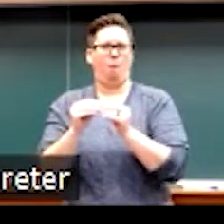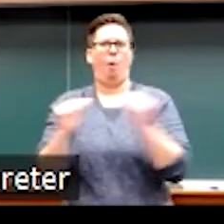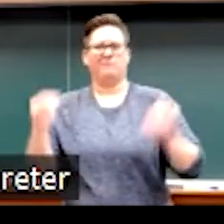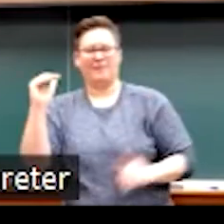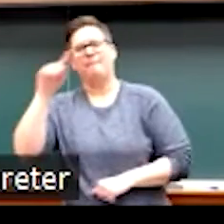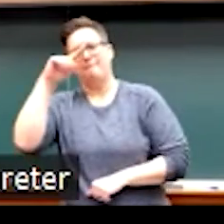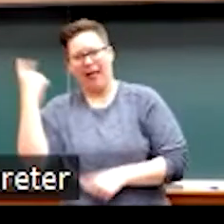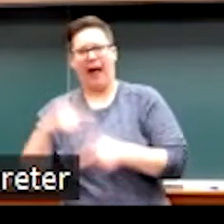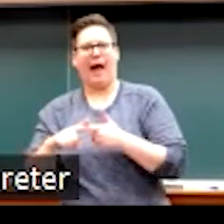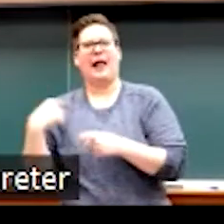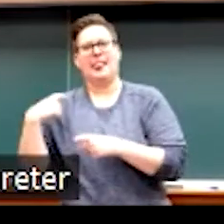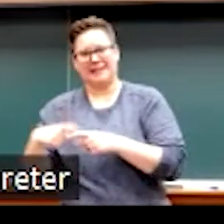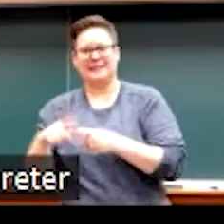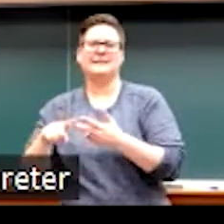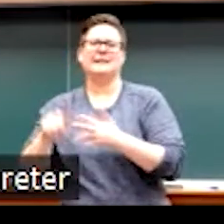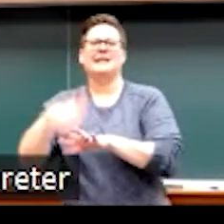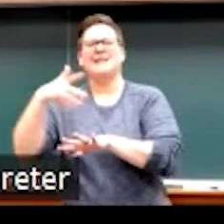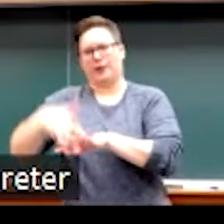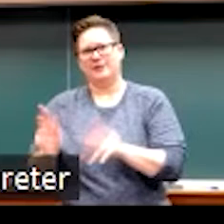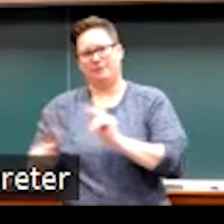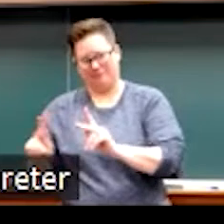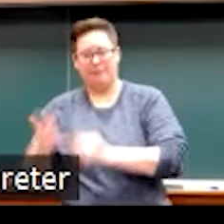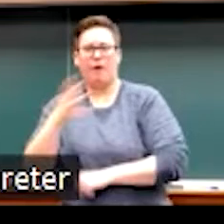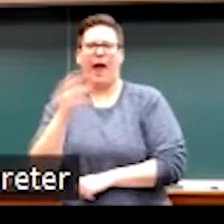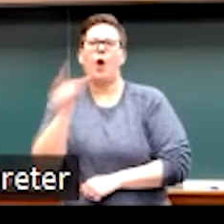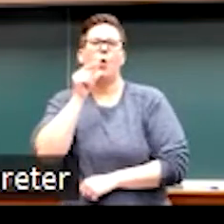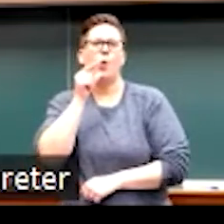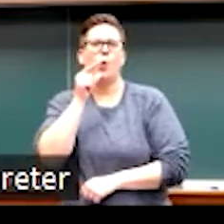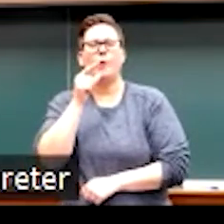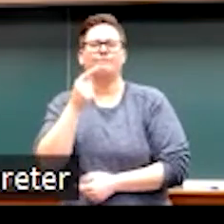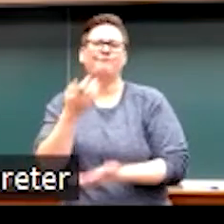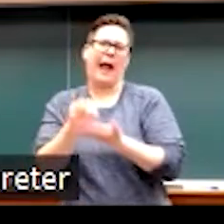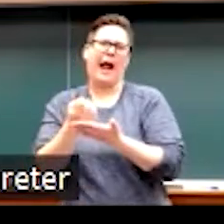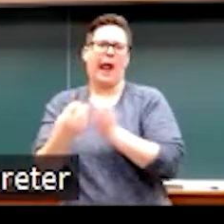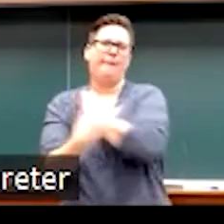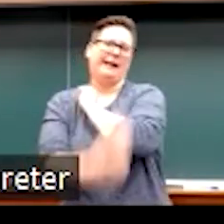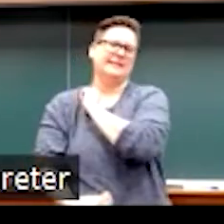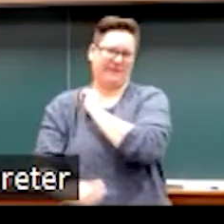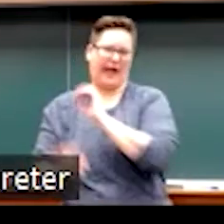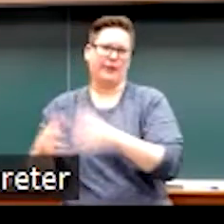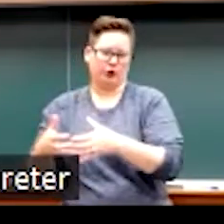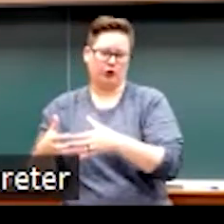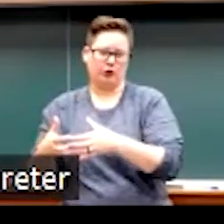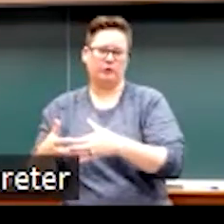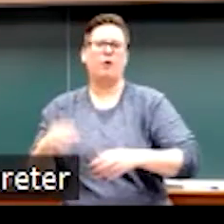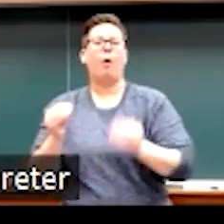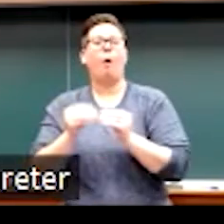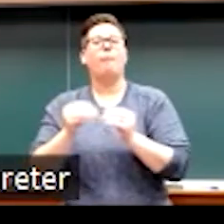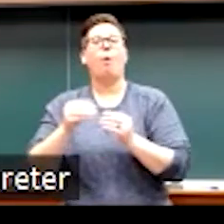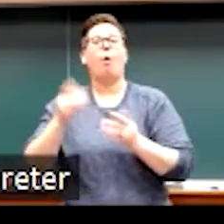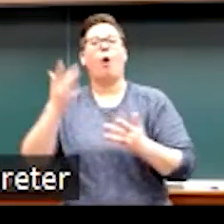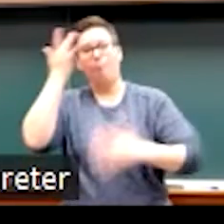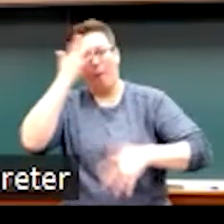Black, Latinx, and Indigenous people, as well as those from economically disadvantaged status. There's higher rates of